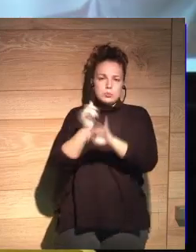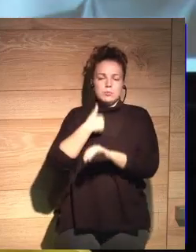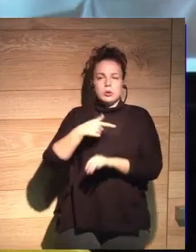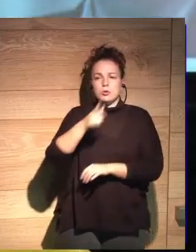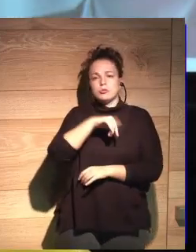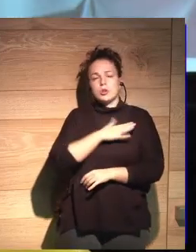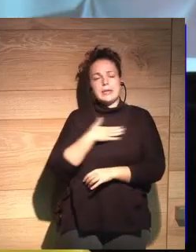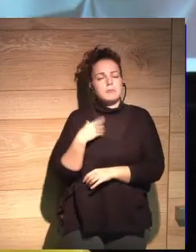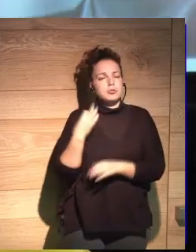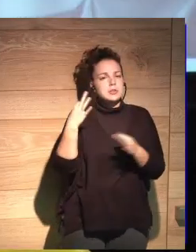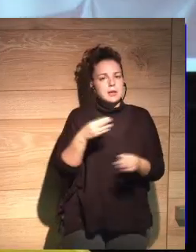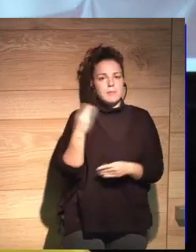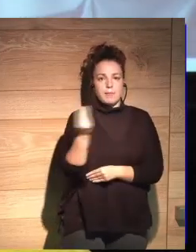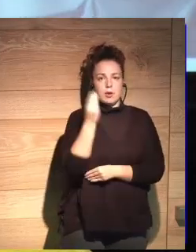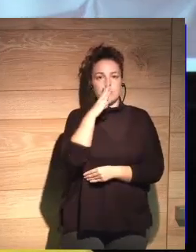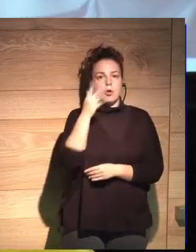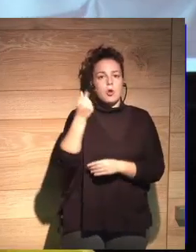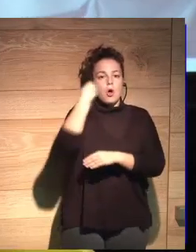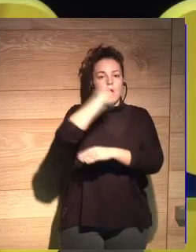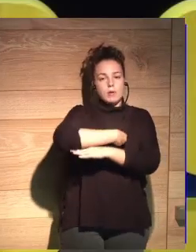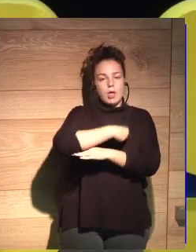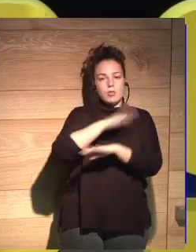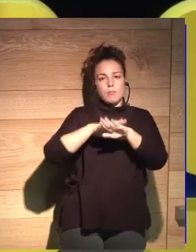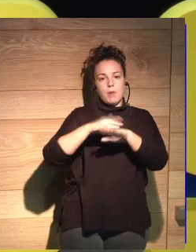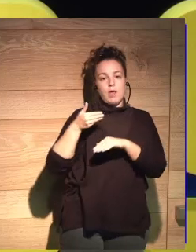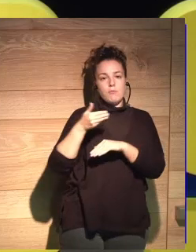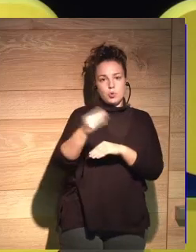to make them much better. Thank you.